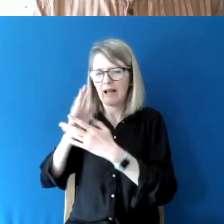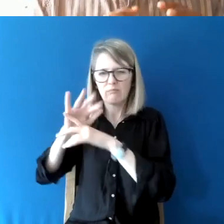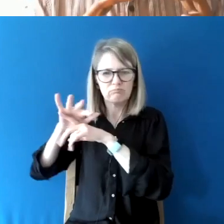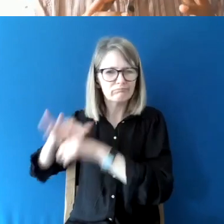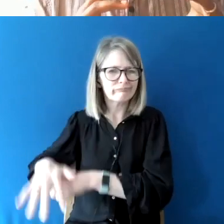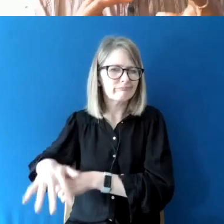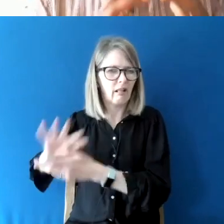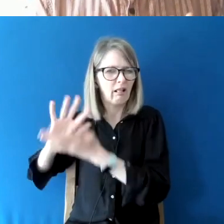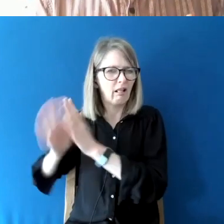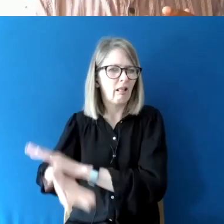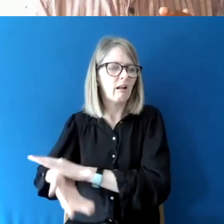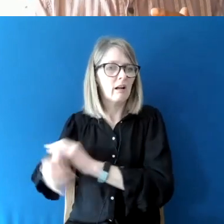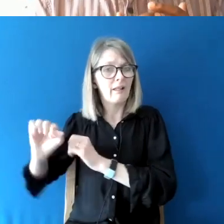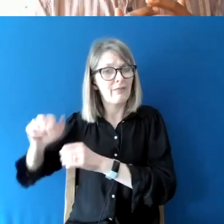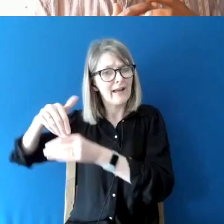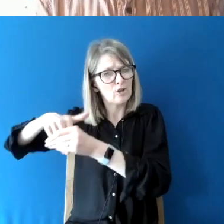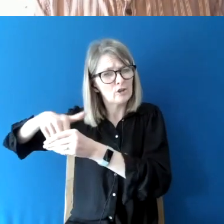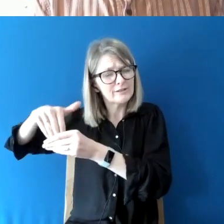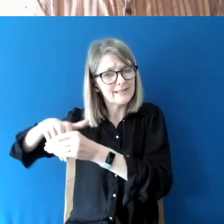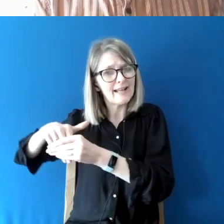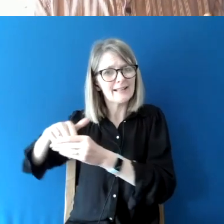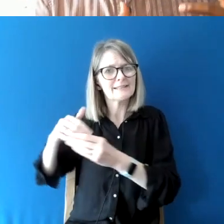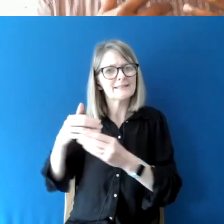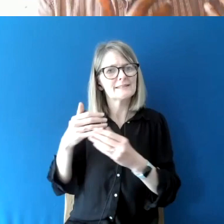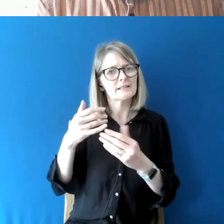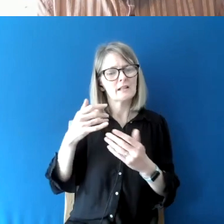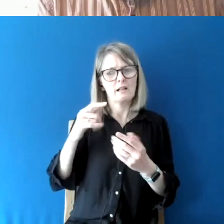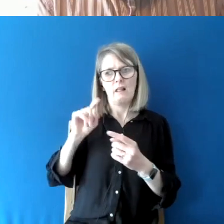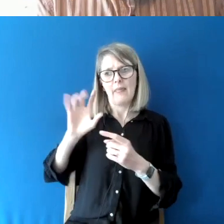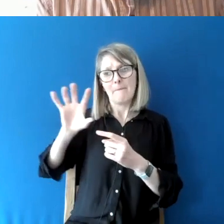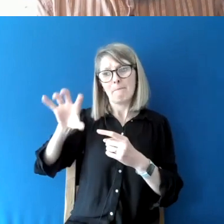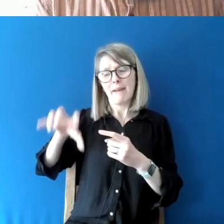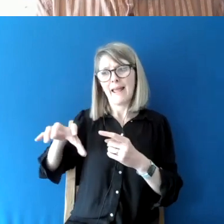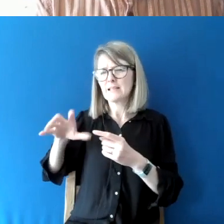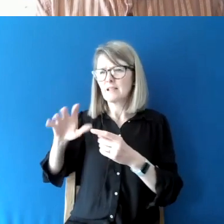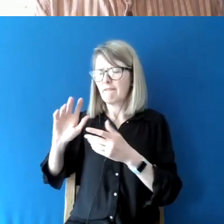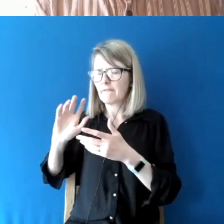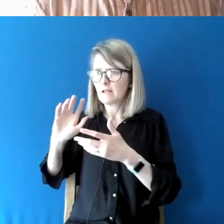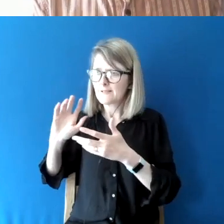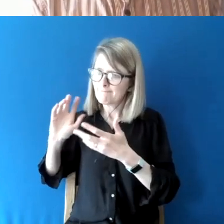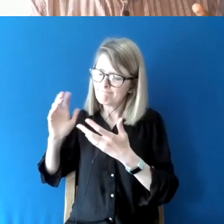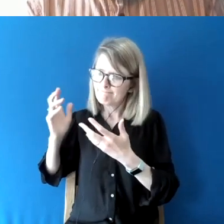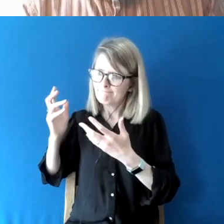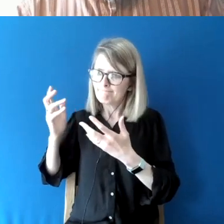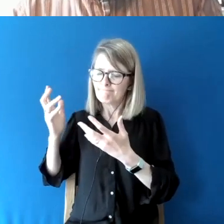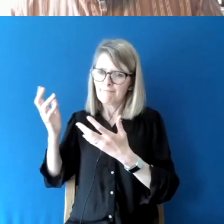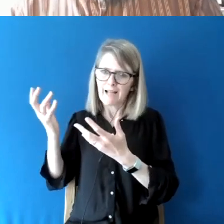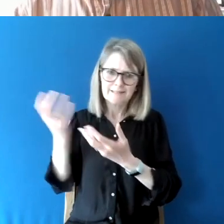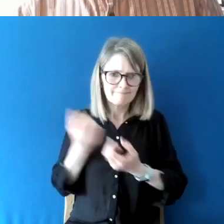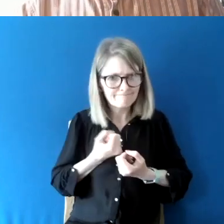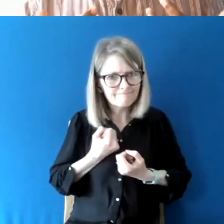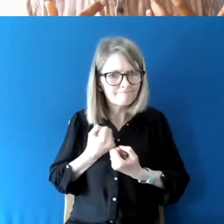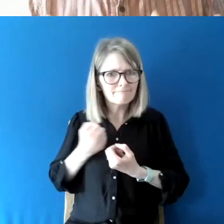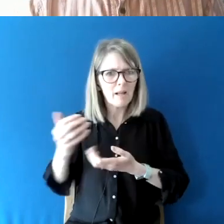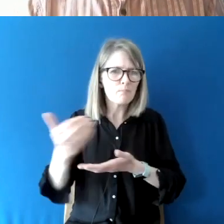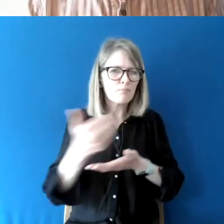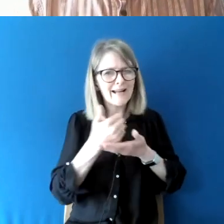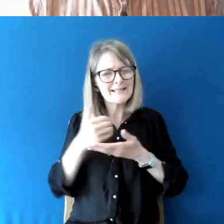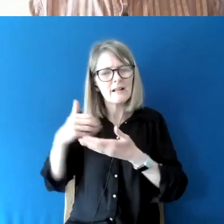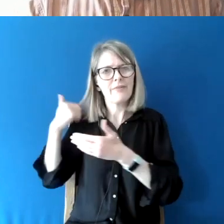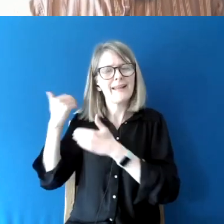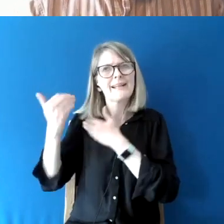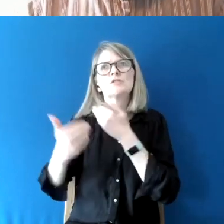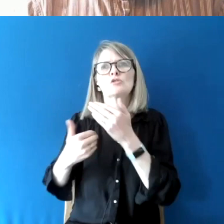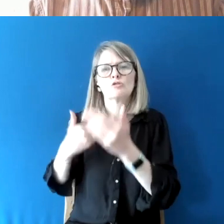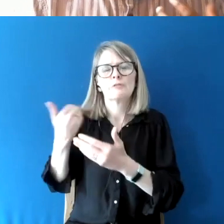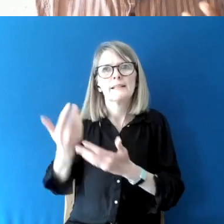context. So that place of embracing that history and then work through what are the ways we need